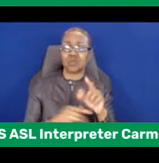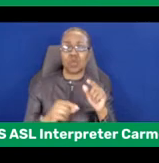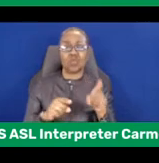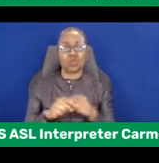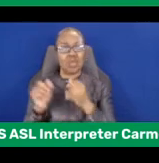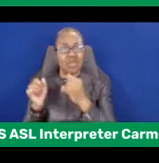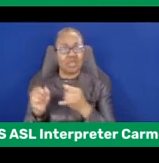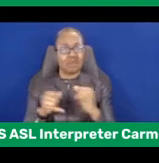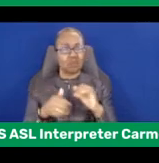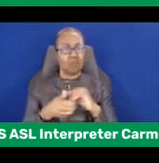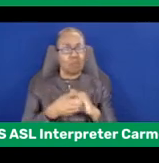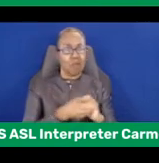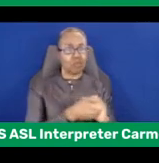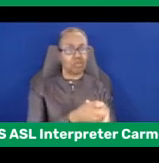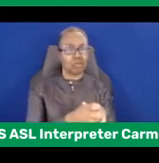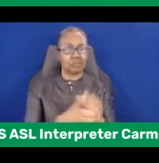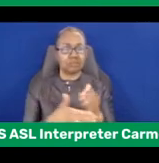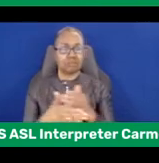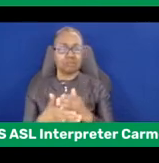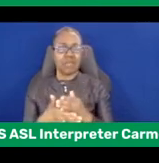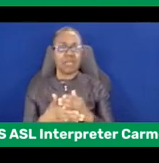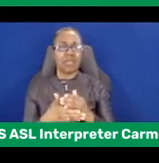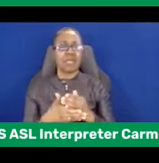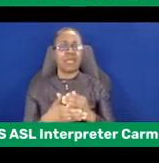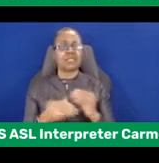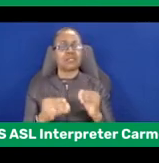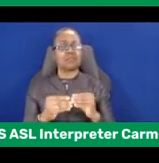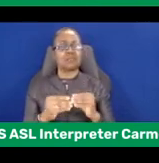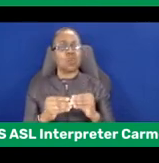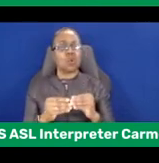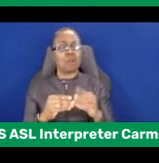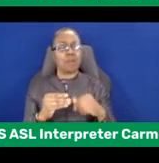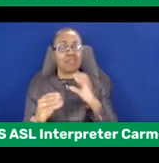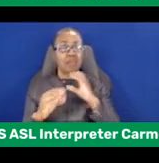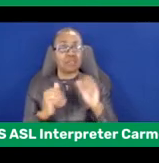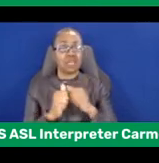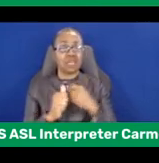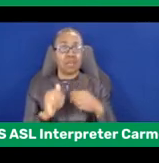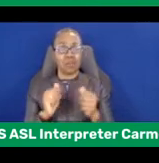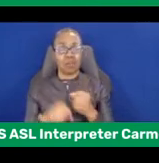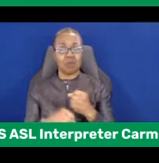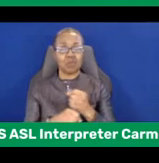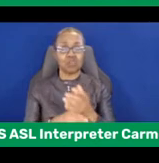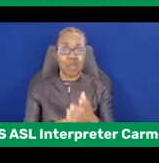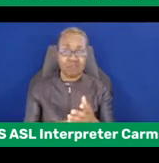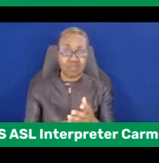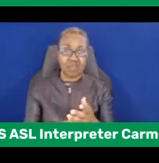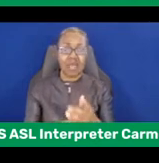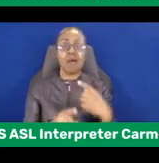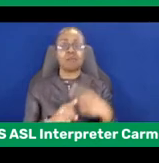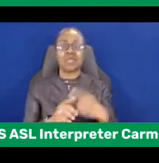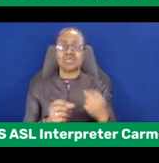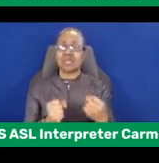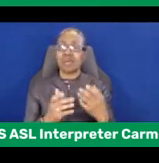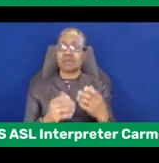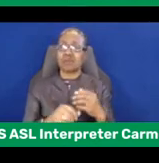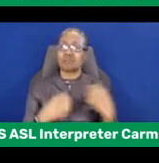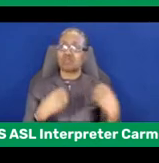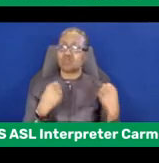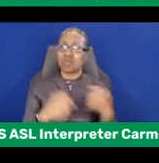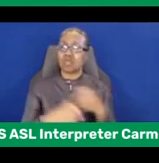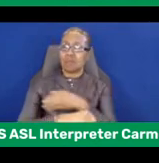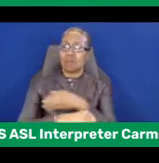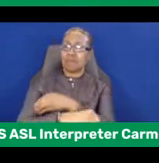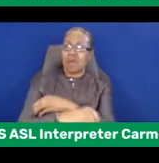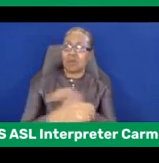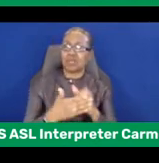that it's as much about the conversations that we're driving, also the amount of like strength and power that I think the